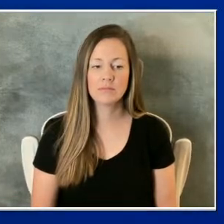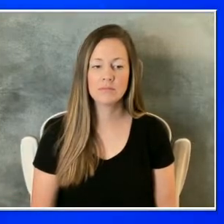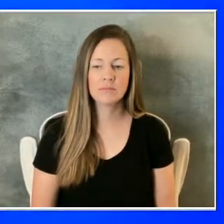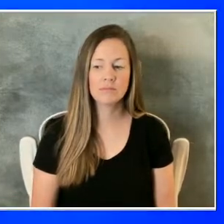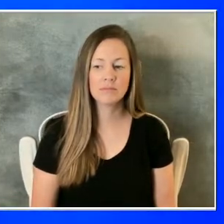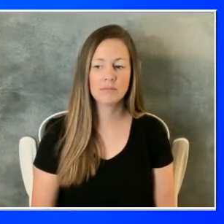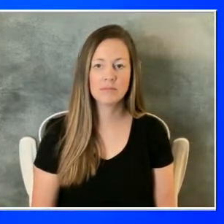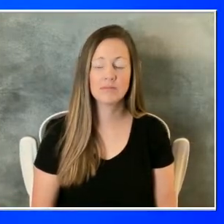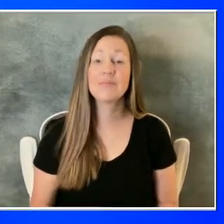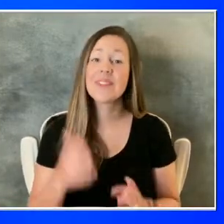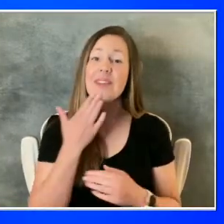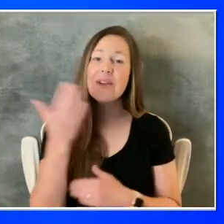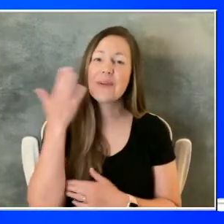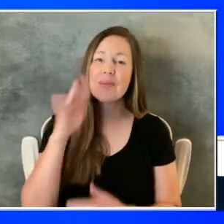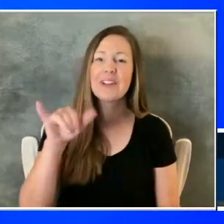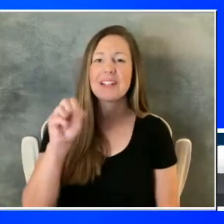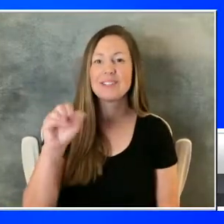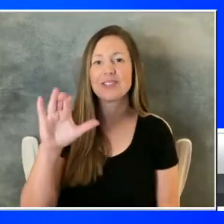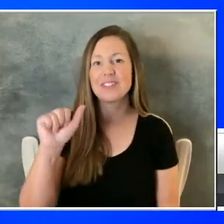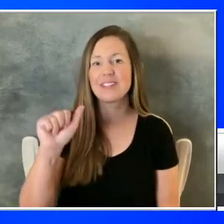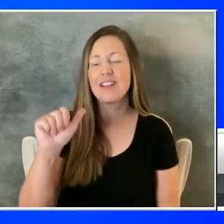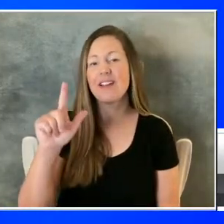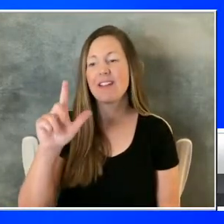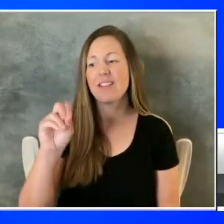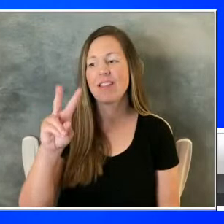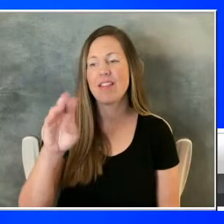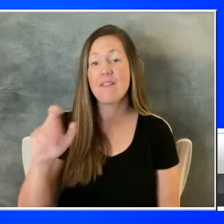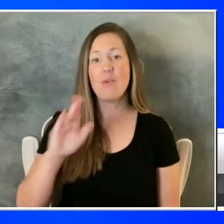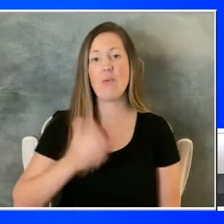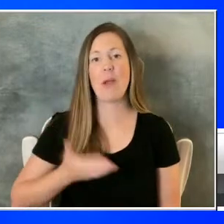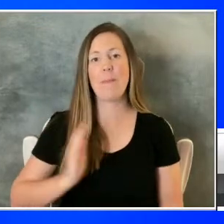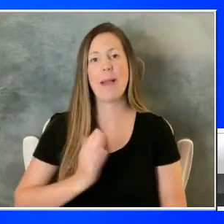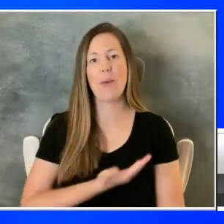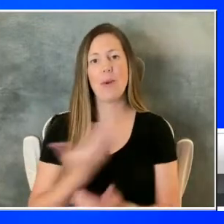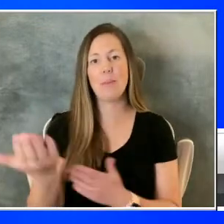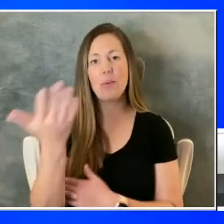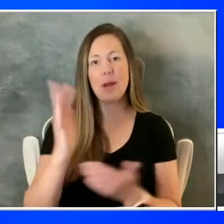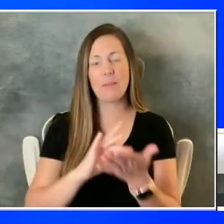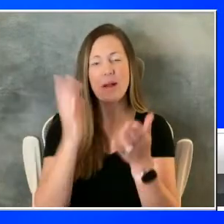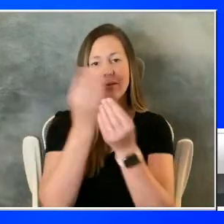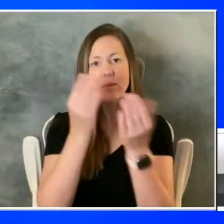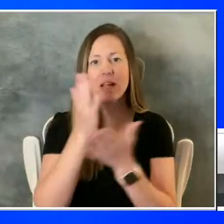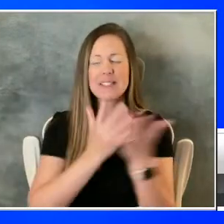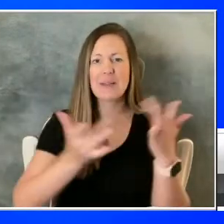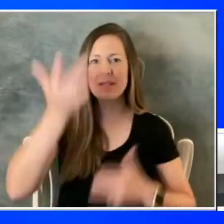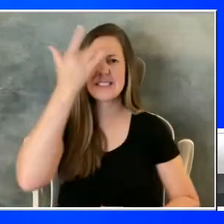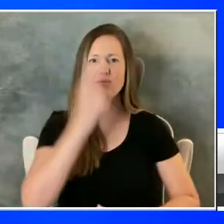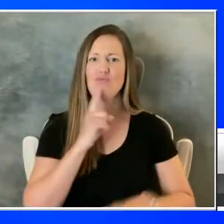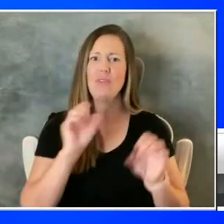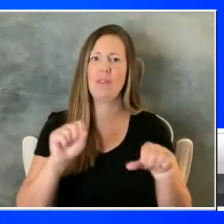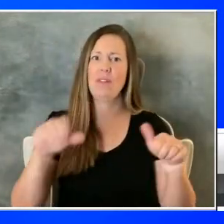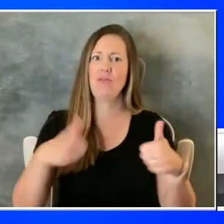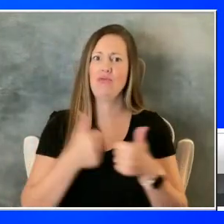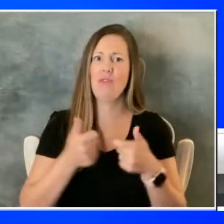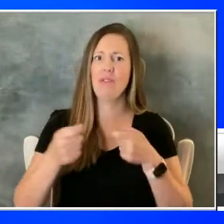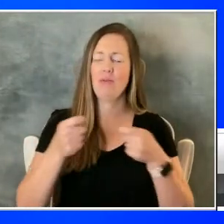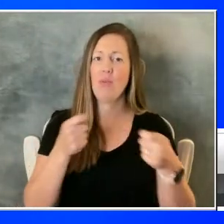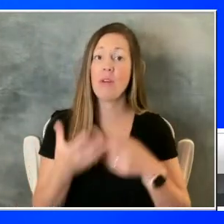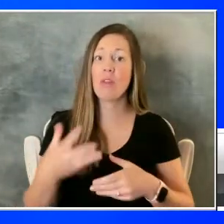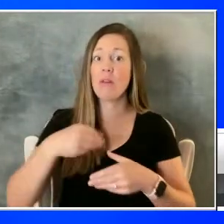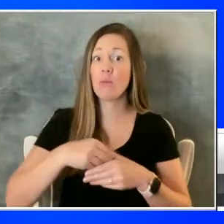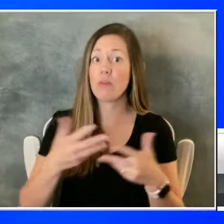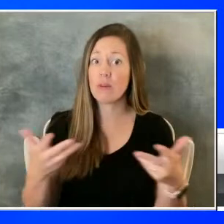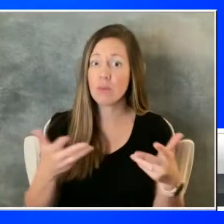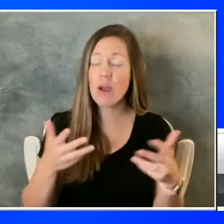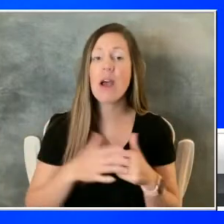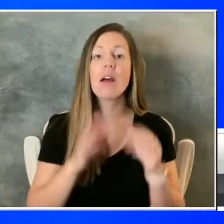Good morning, I'm Jessica Lovell and welcome to the Morning Medical Update. Some diseases can be a challenge to control, including the one we're focused